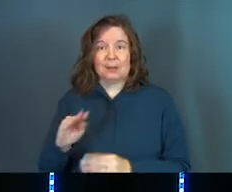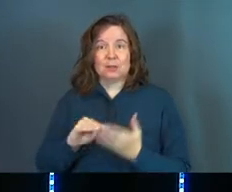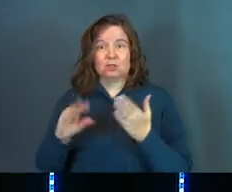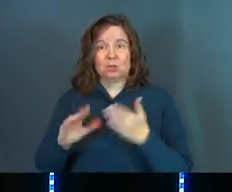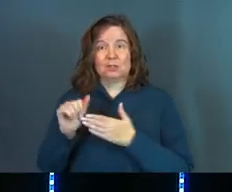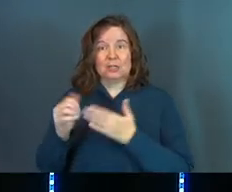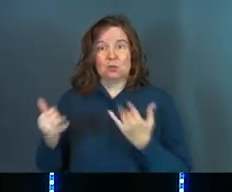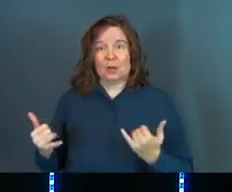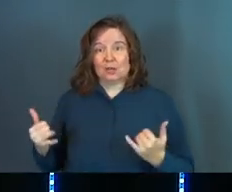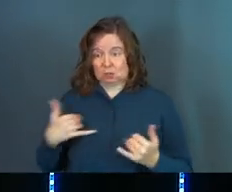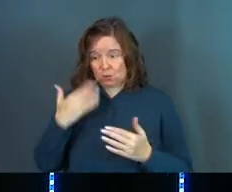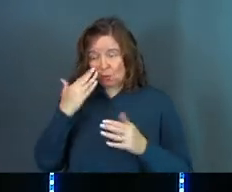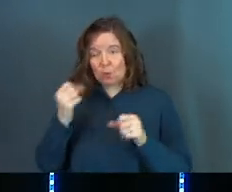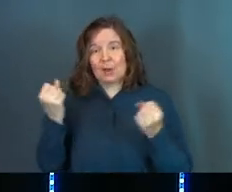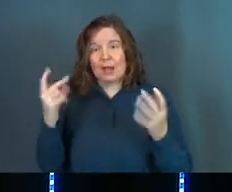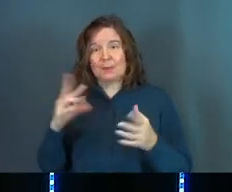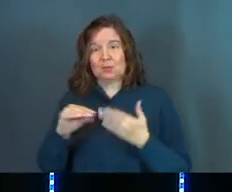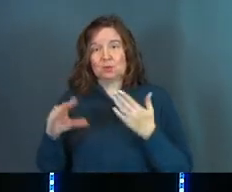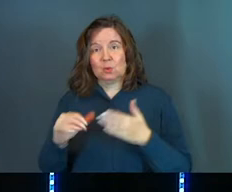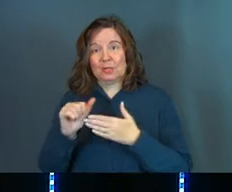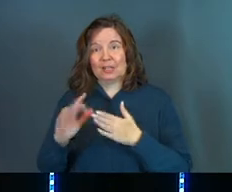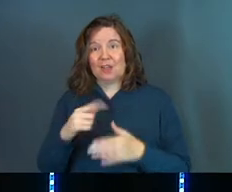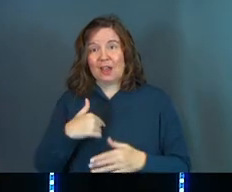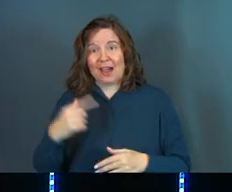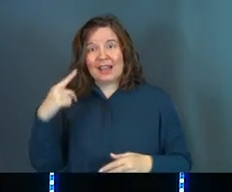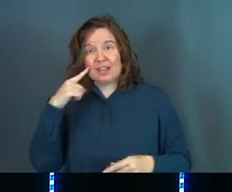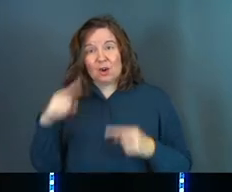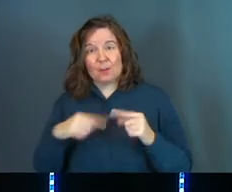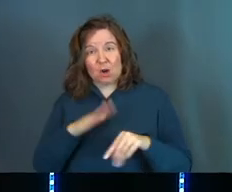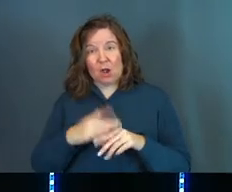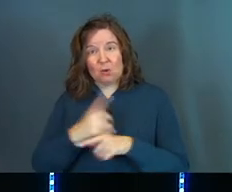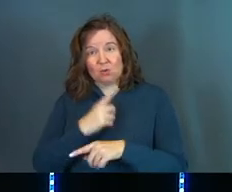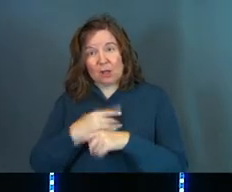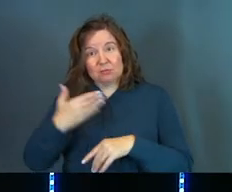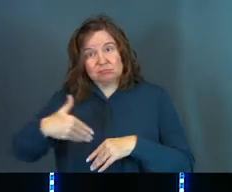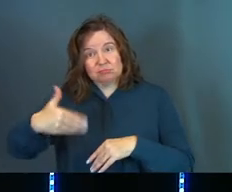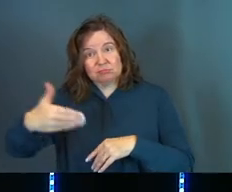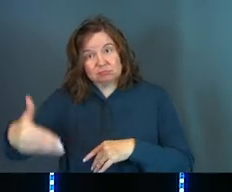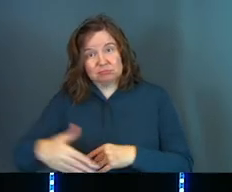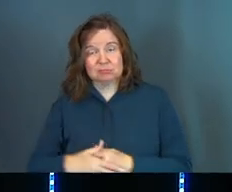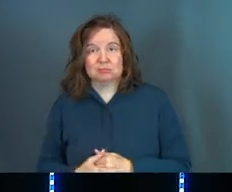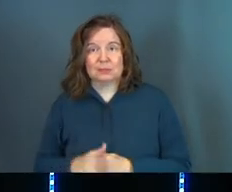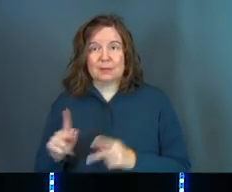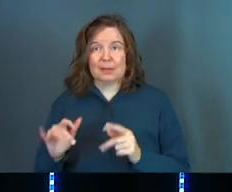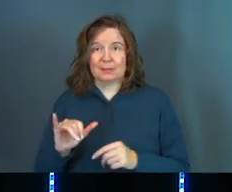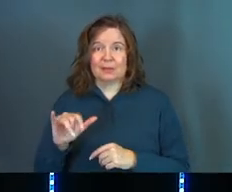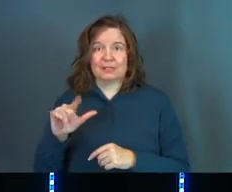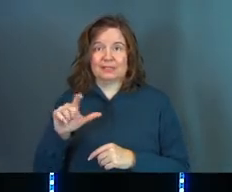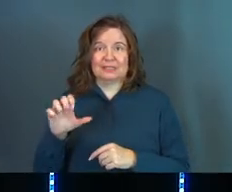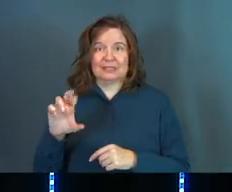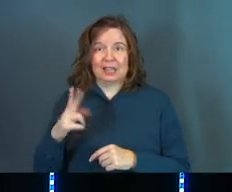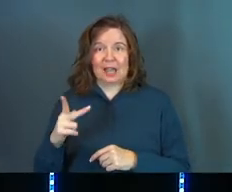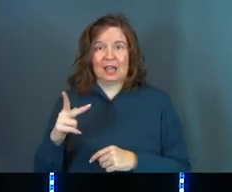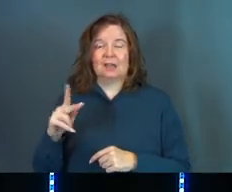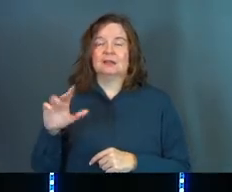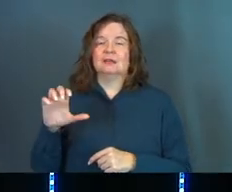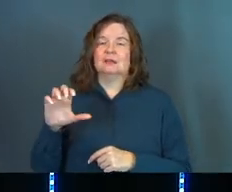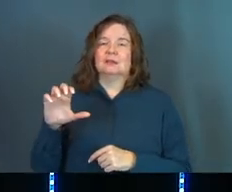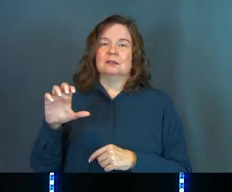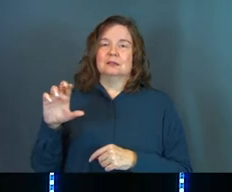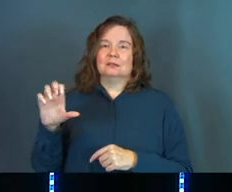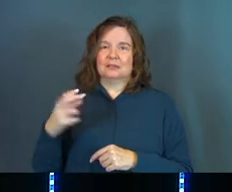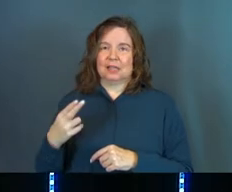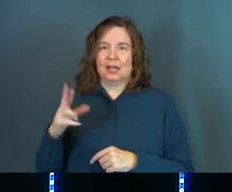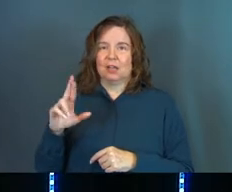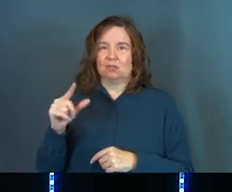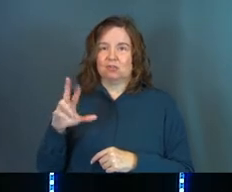student leaders right now, do you know how many of the student leaders I hear about on a regular basis? People like Zach Griffin and